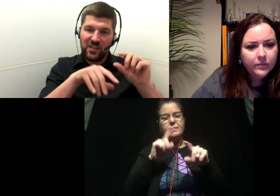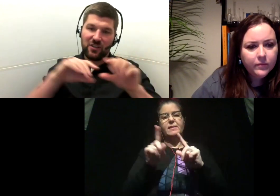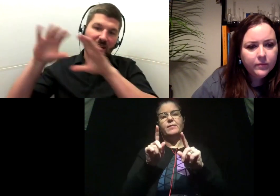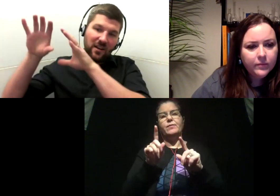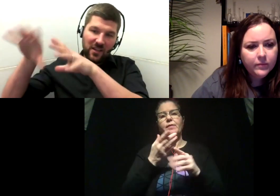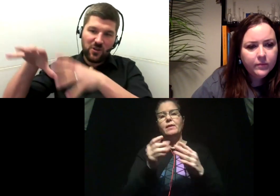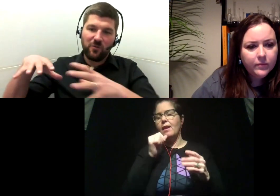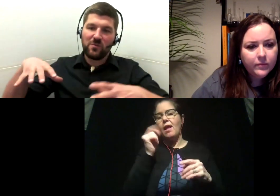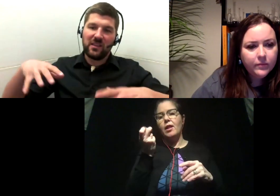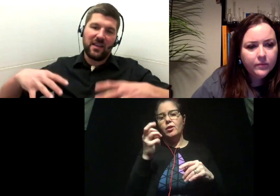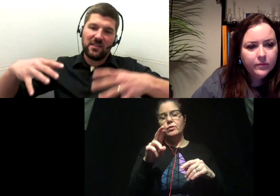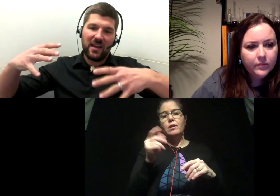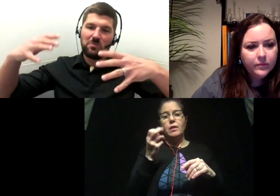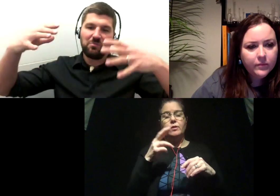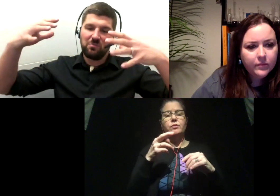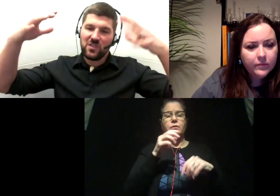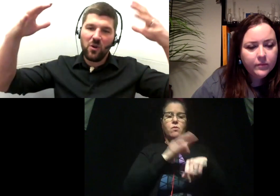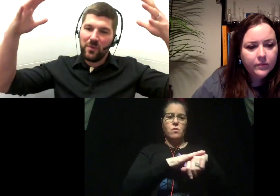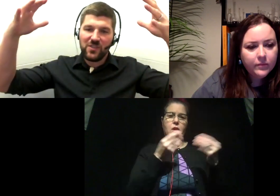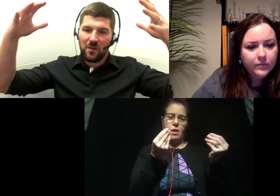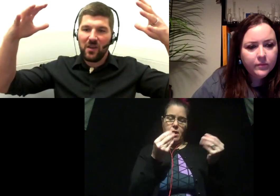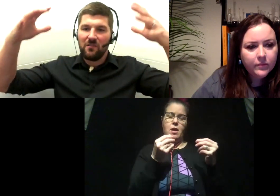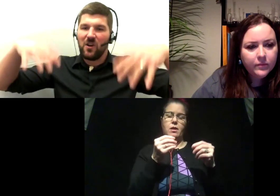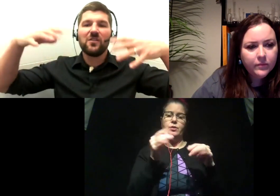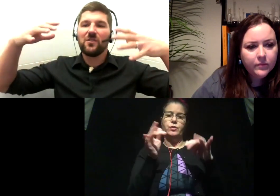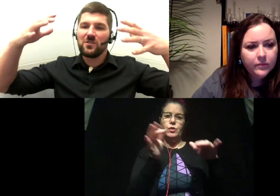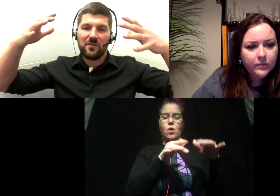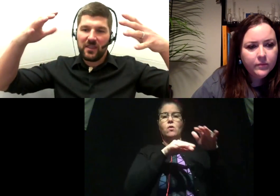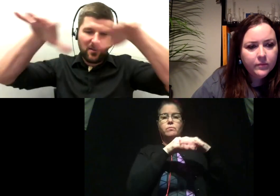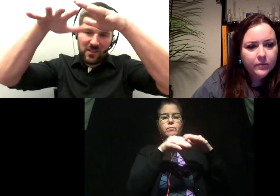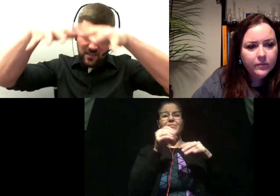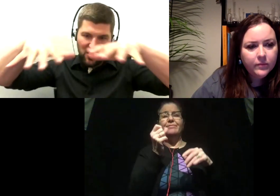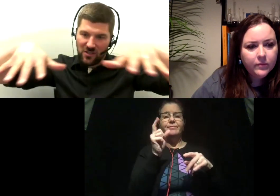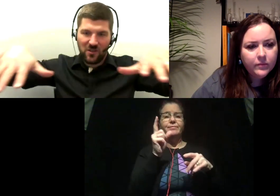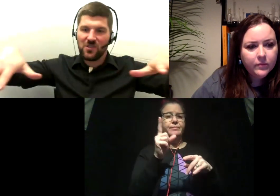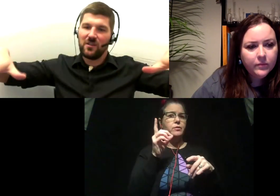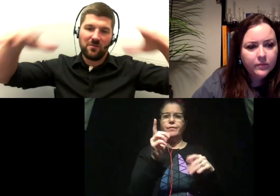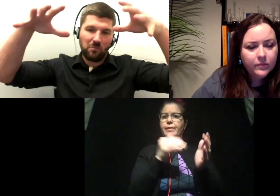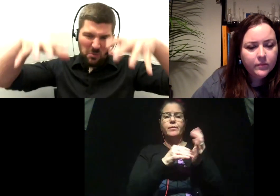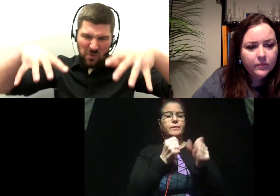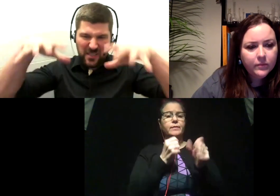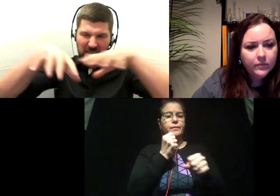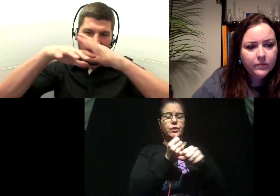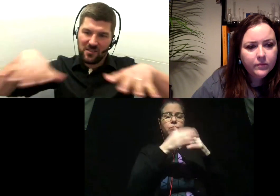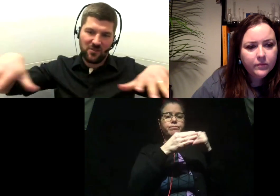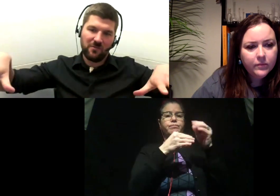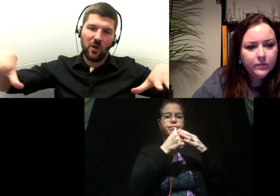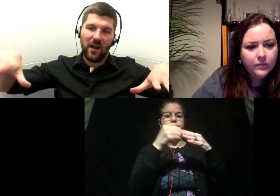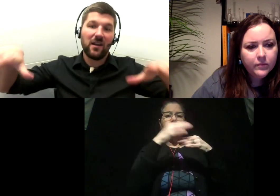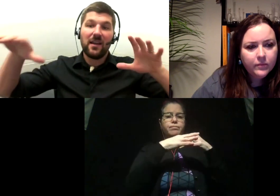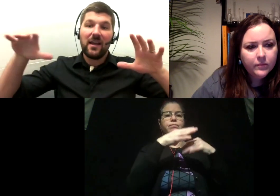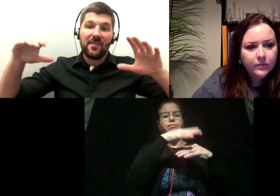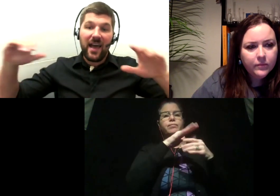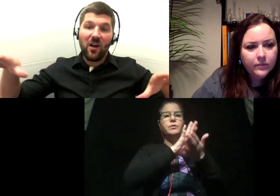a glacier. A glacier forms on land. So the snow builds up for hundreds or even thousands of years and compresses into ice and starts to flow